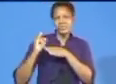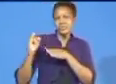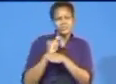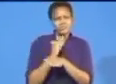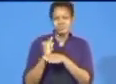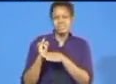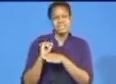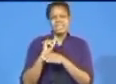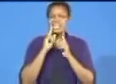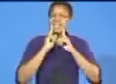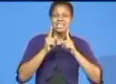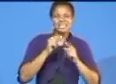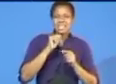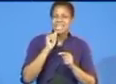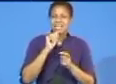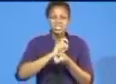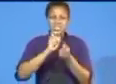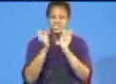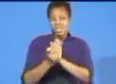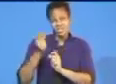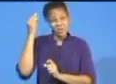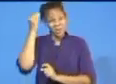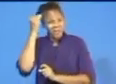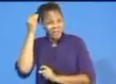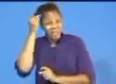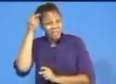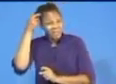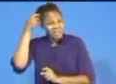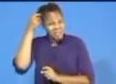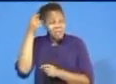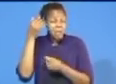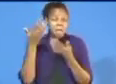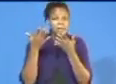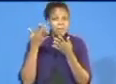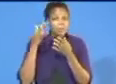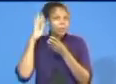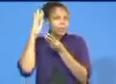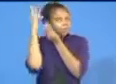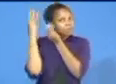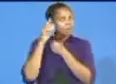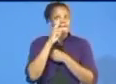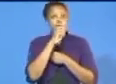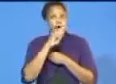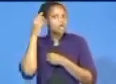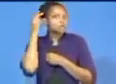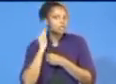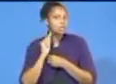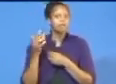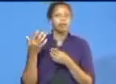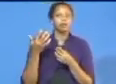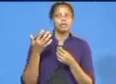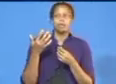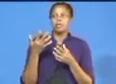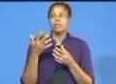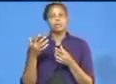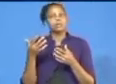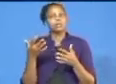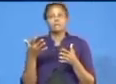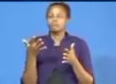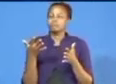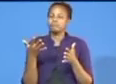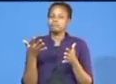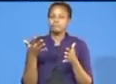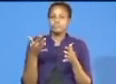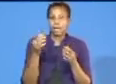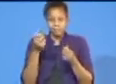answer is not in changing your hair. You may have extenders and expanders back and front and sides